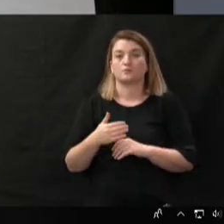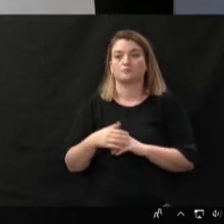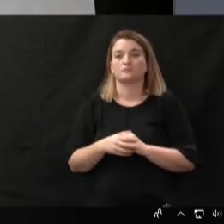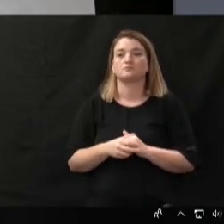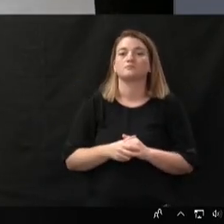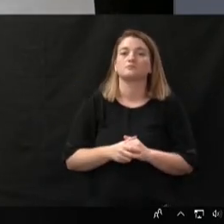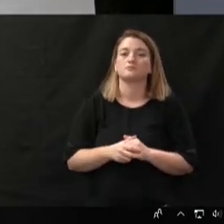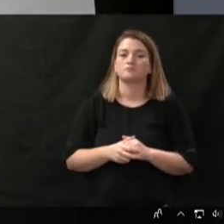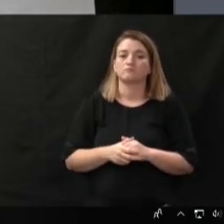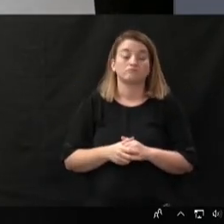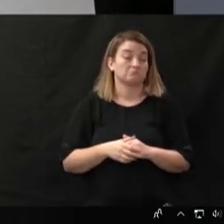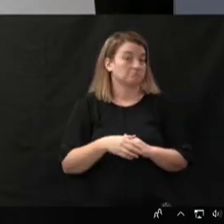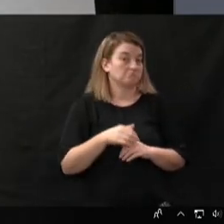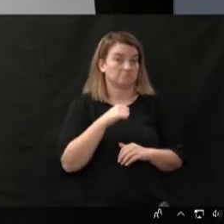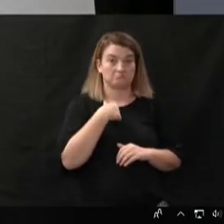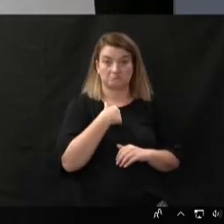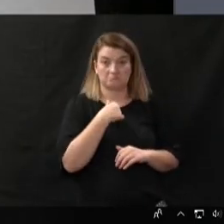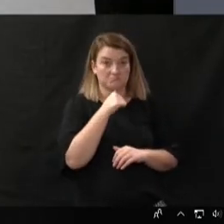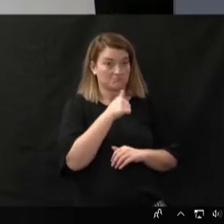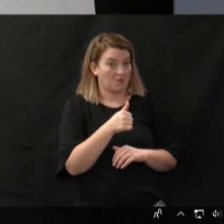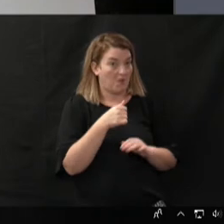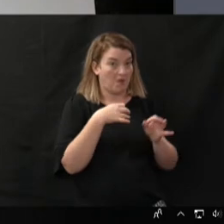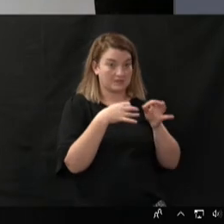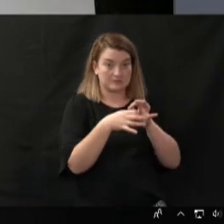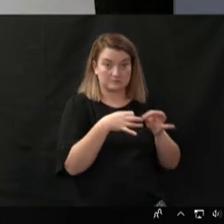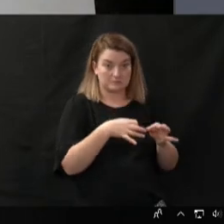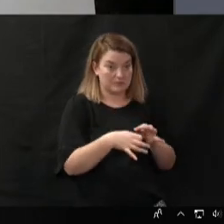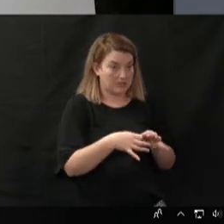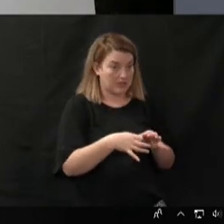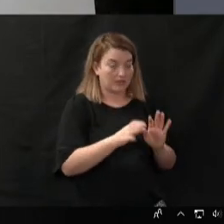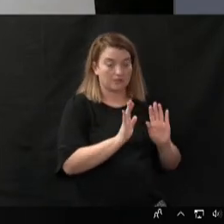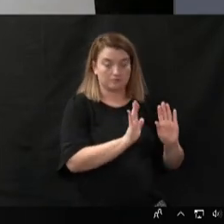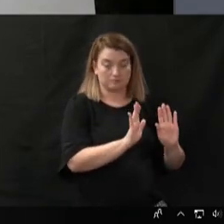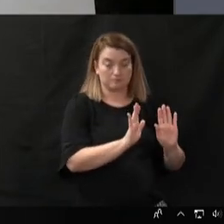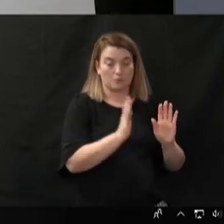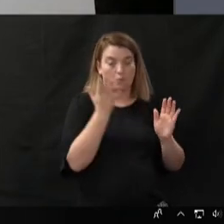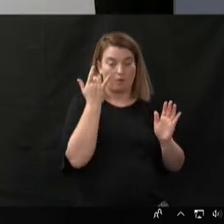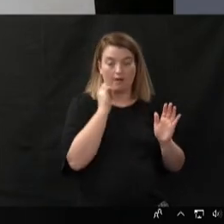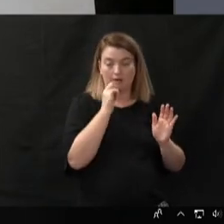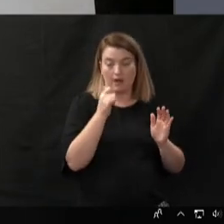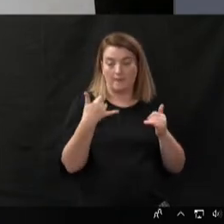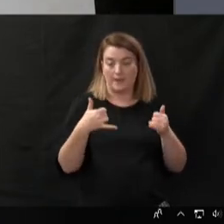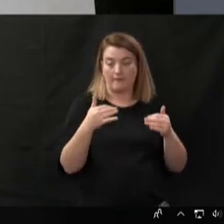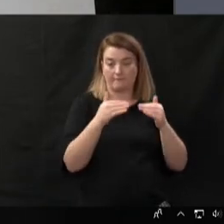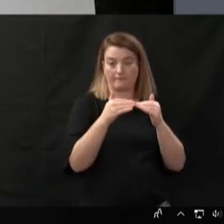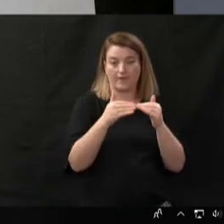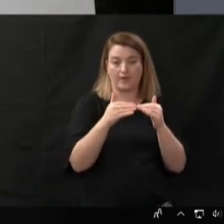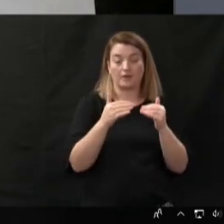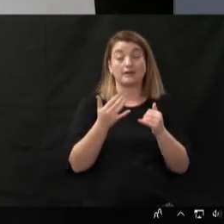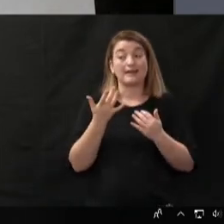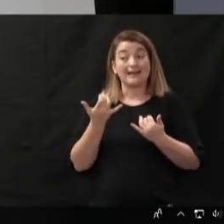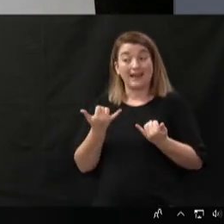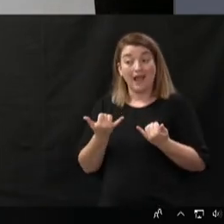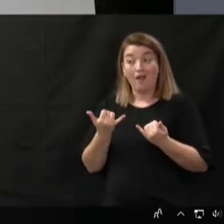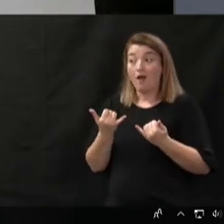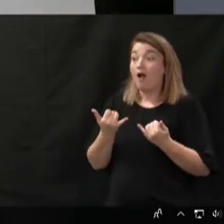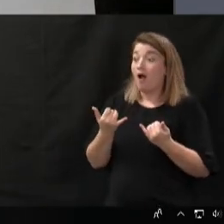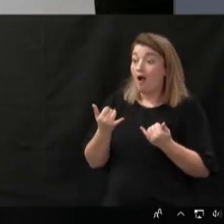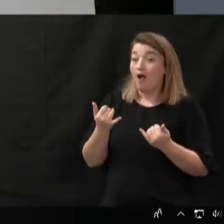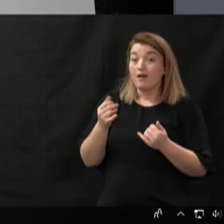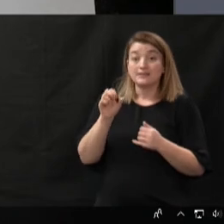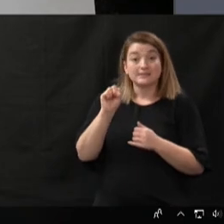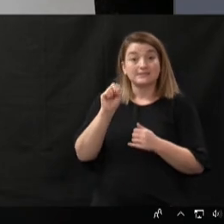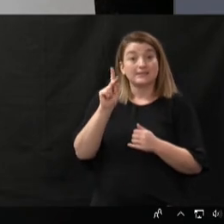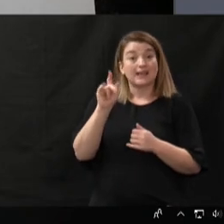not telling you why it doesn't play fair. Now I want you to skywrite it. Remember, we take our lid off our marker, as